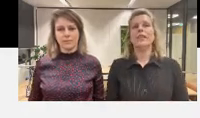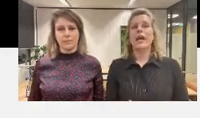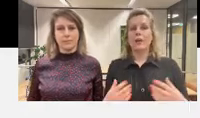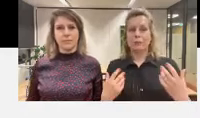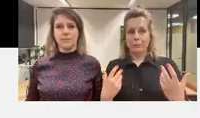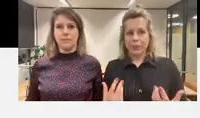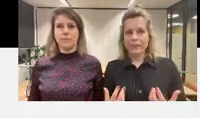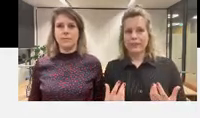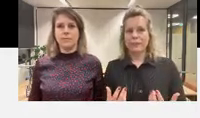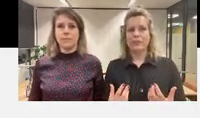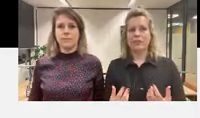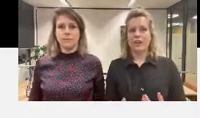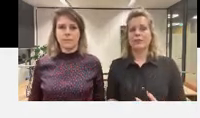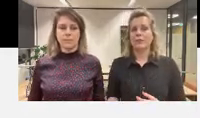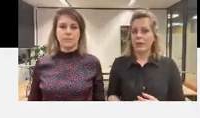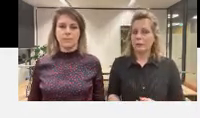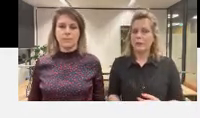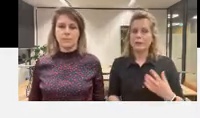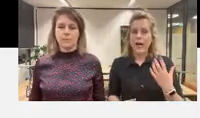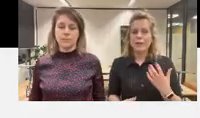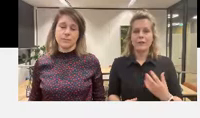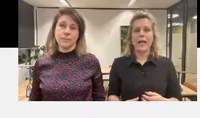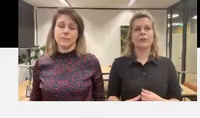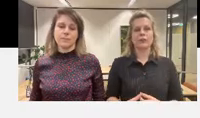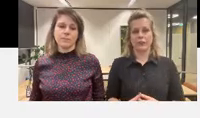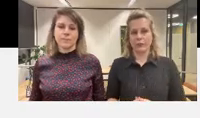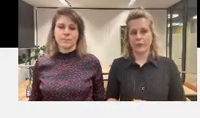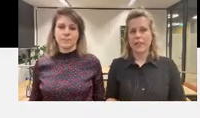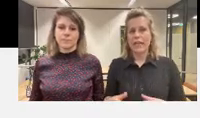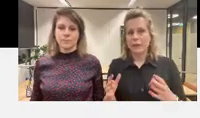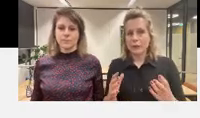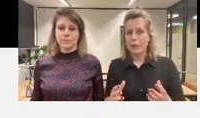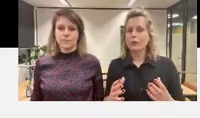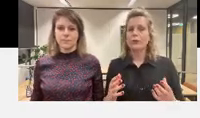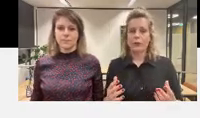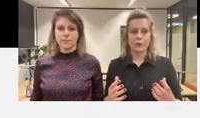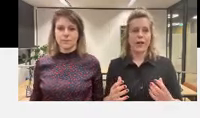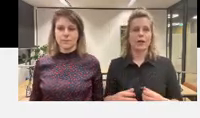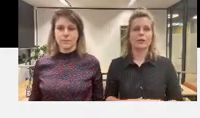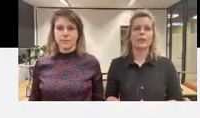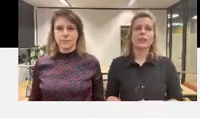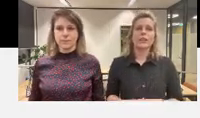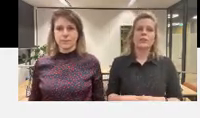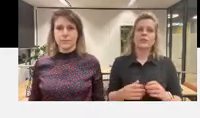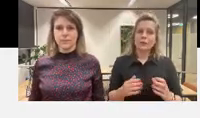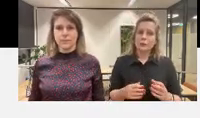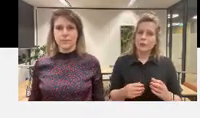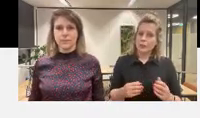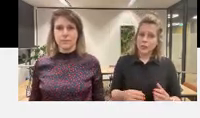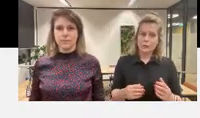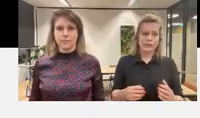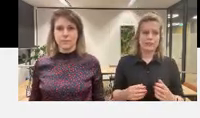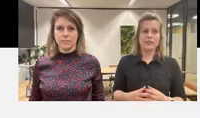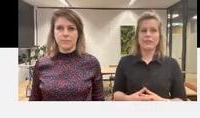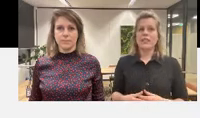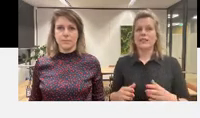2019. A police team discovered a father with 5 adult children in a remote farmhouse. The children were